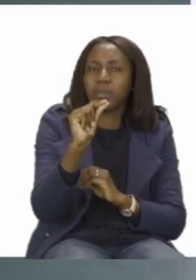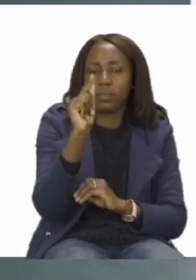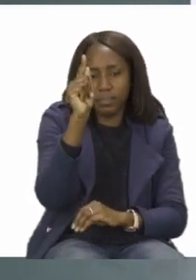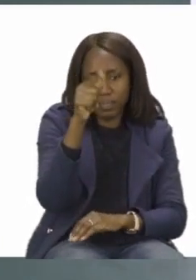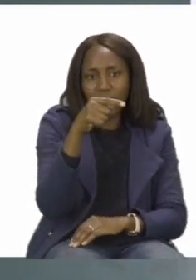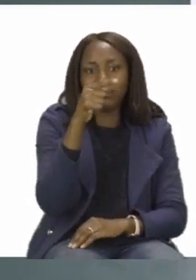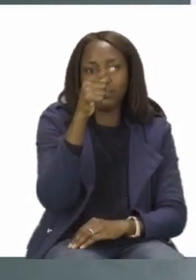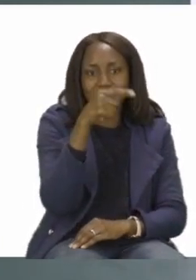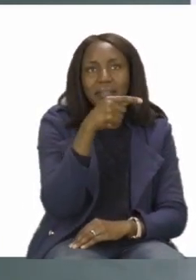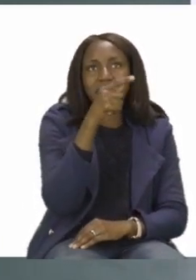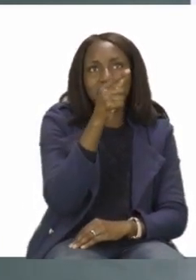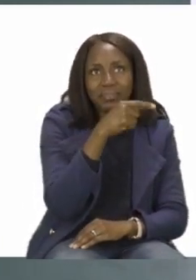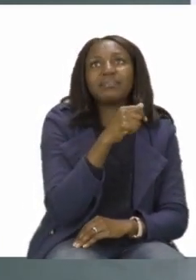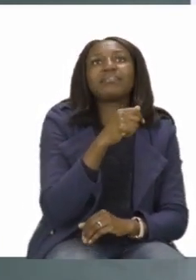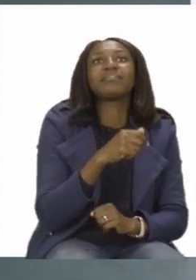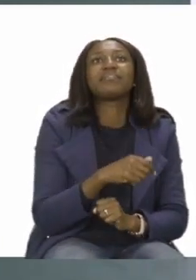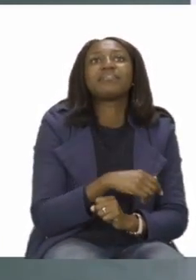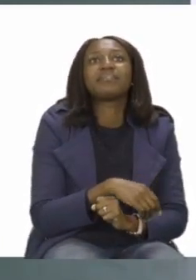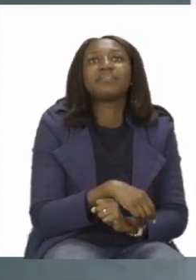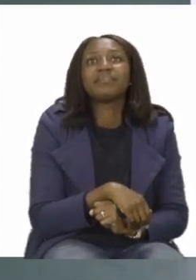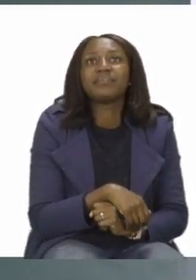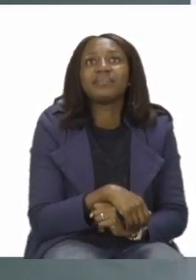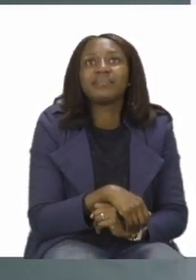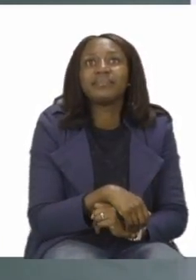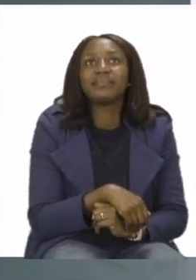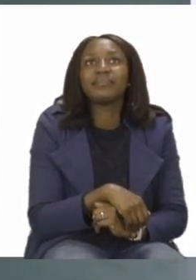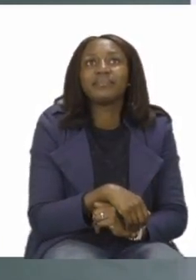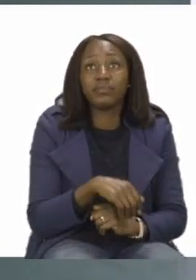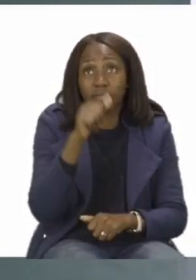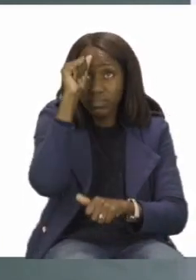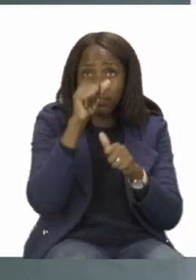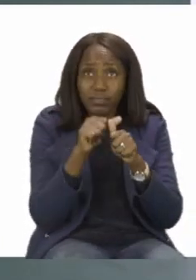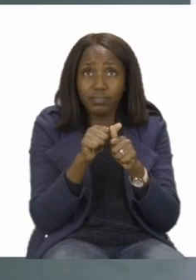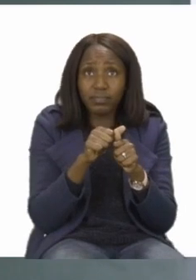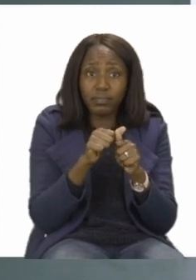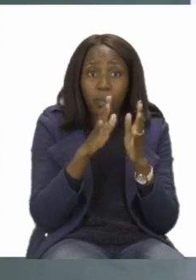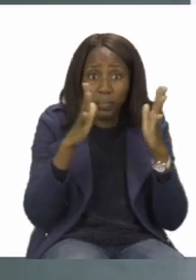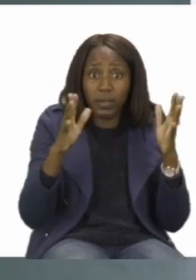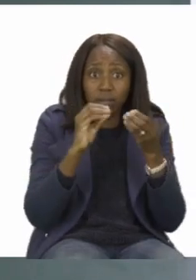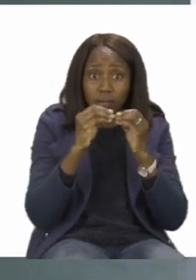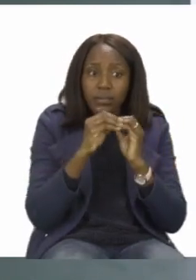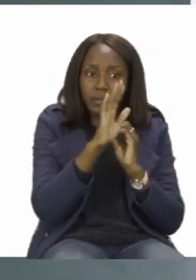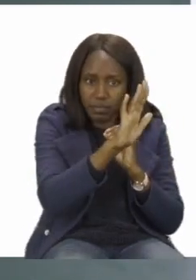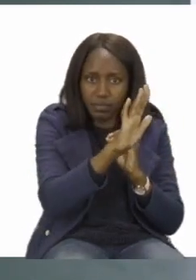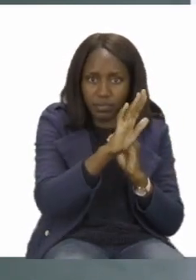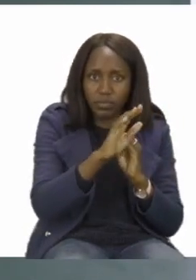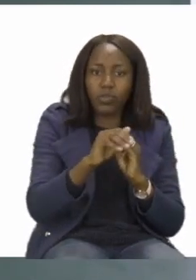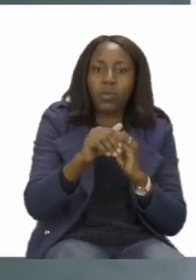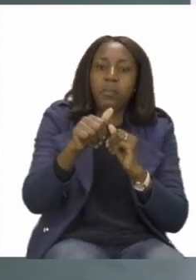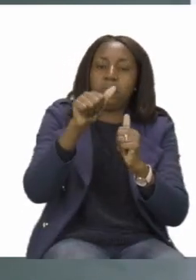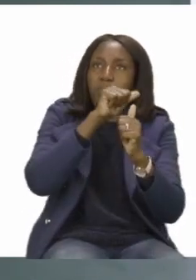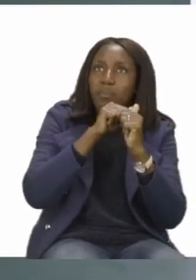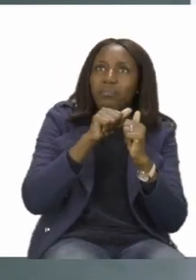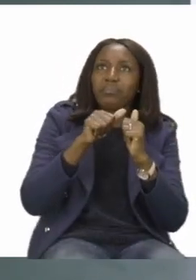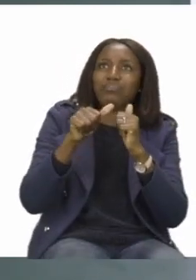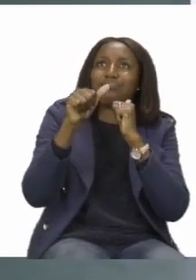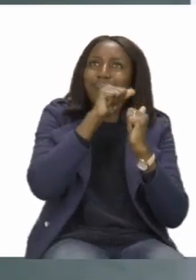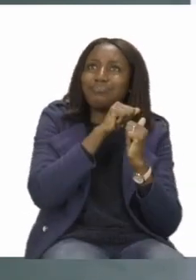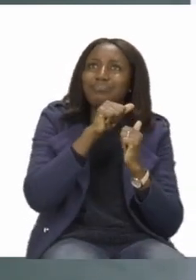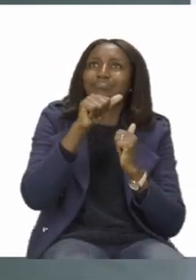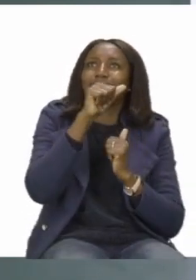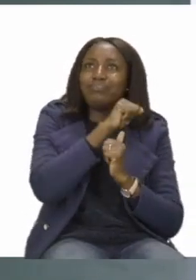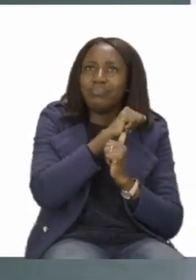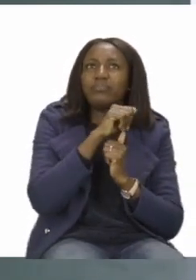numbers. After that, you're going to start by saying the bigger number is already there. So you start counting